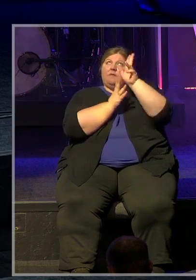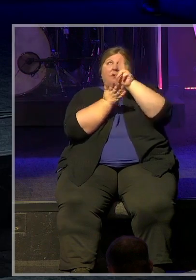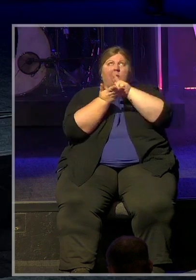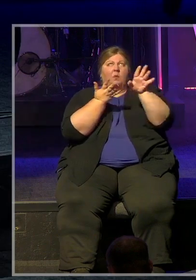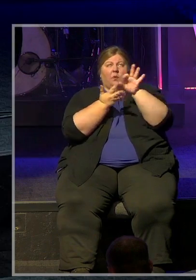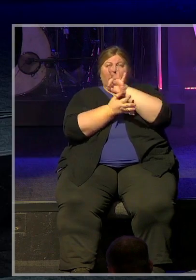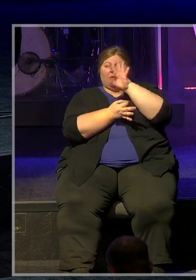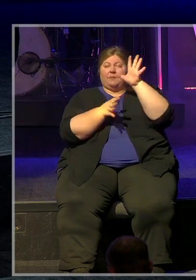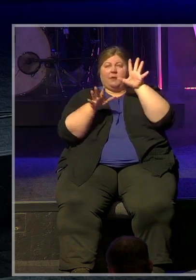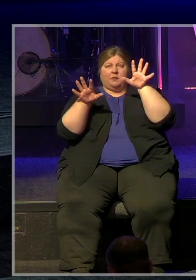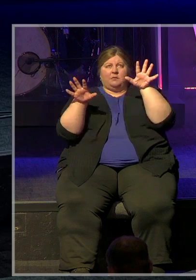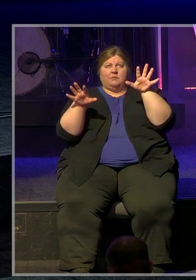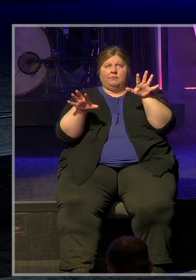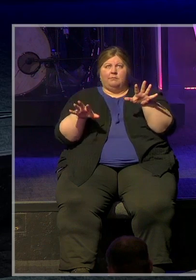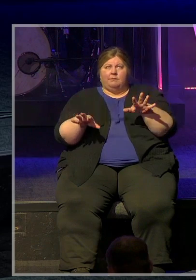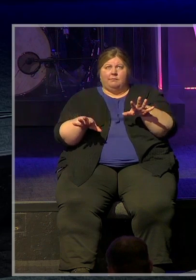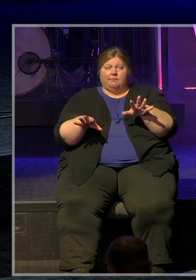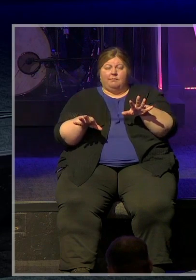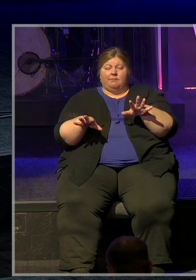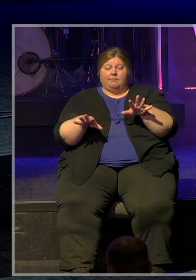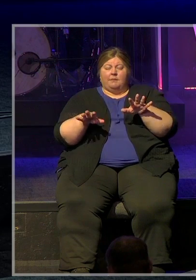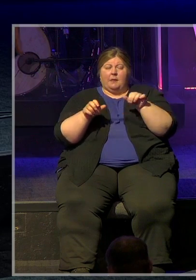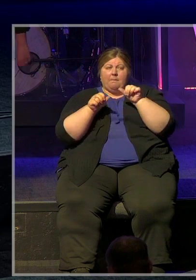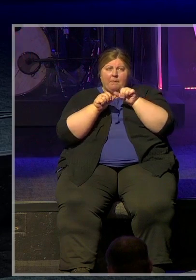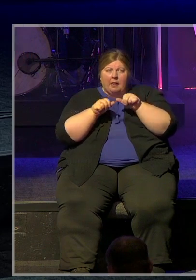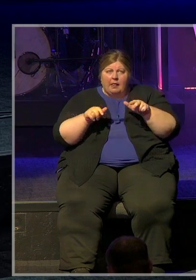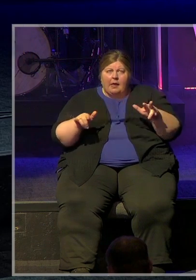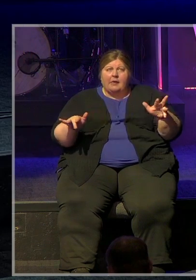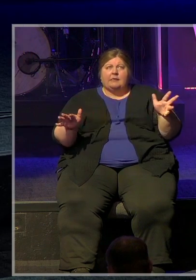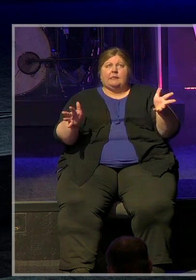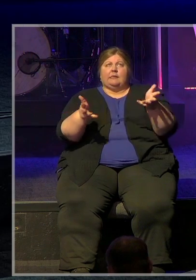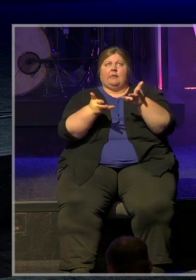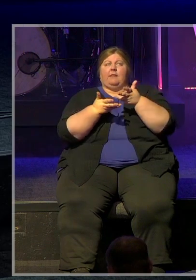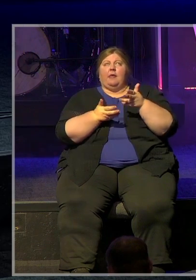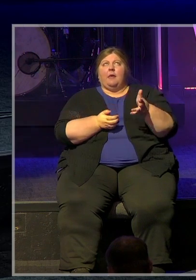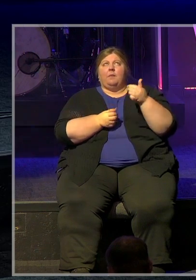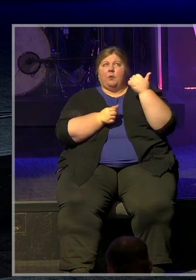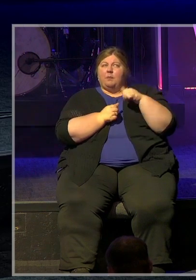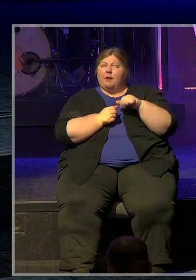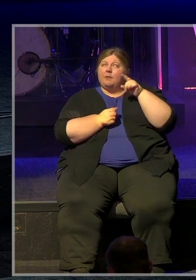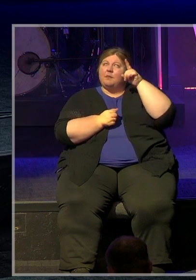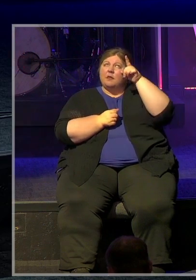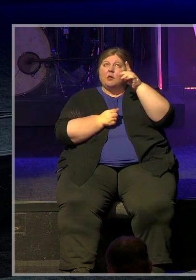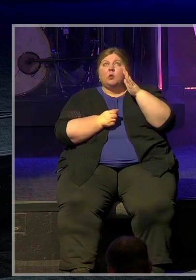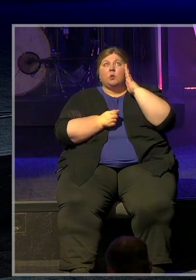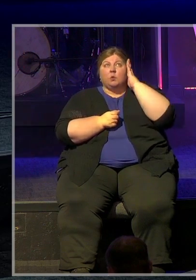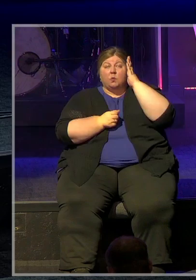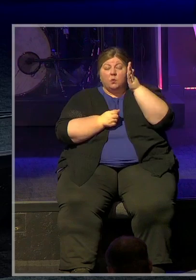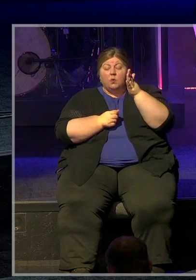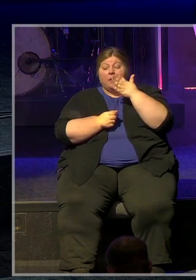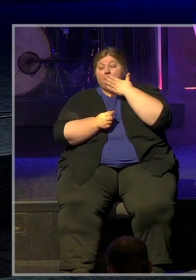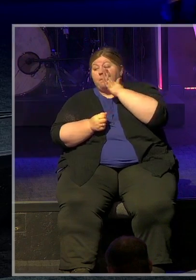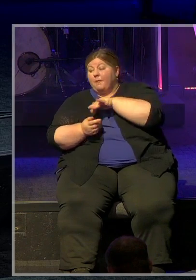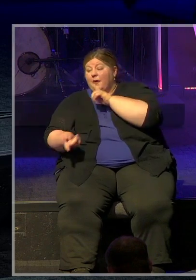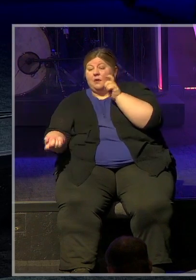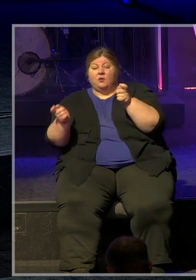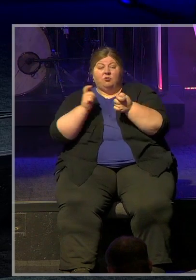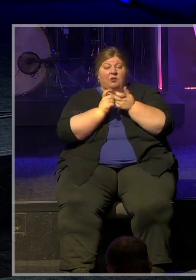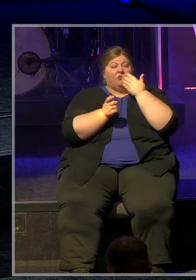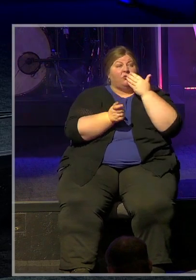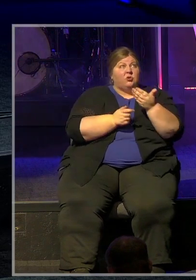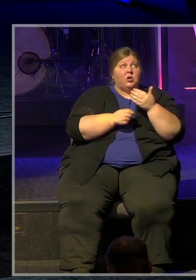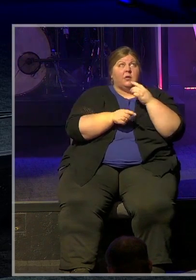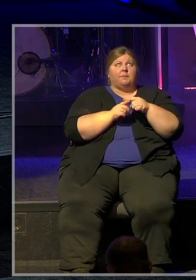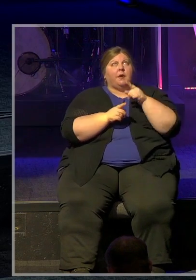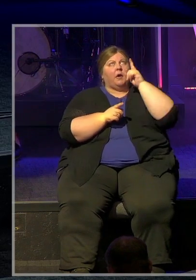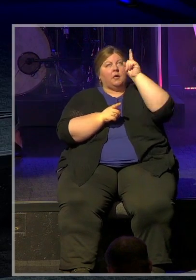that you would bless them, that you would remind them that you are in the business of not just making bad things good, but in making dead things